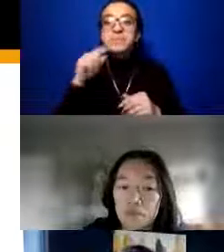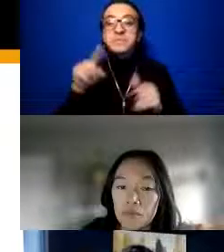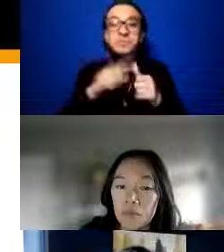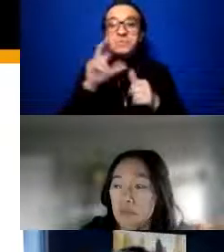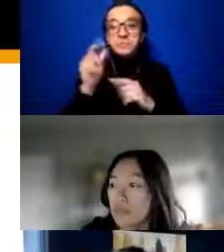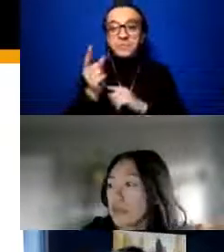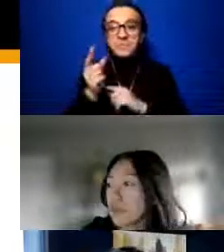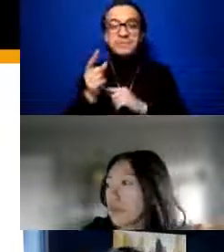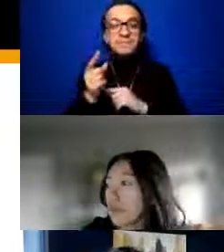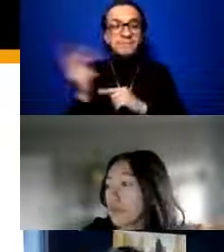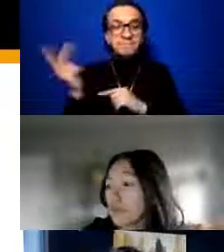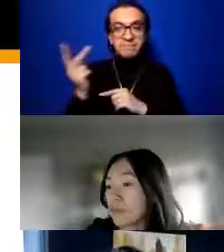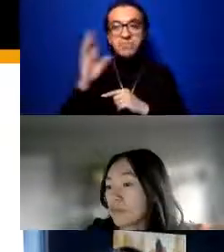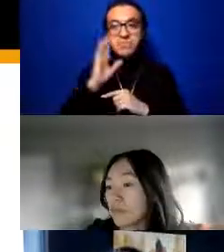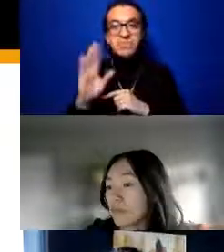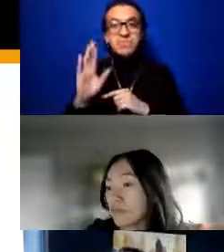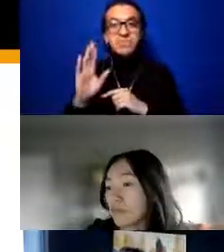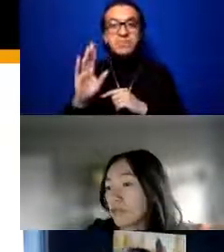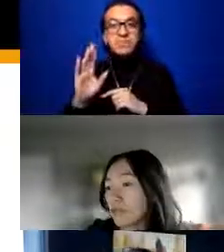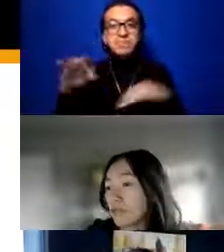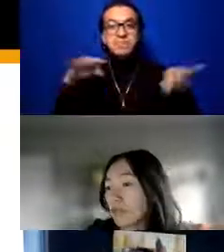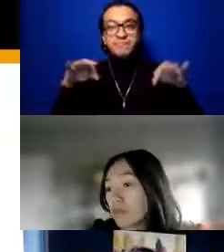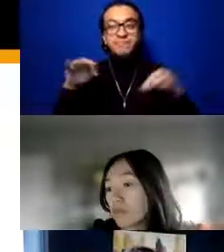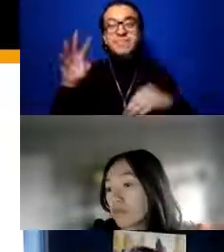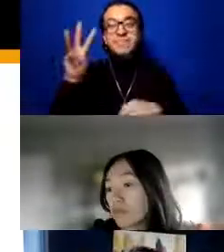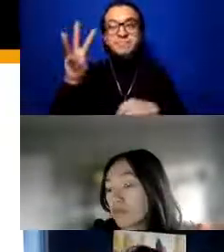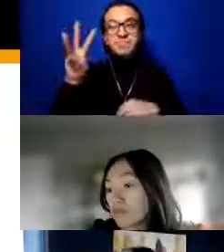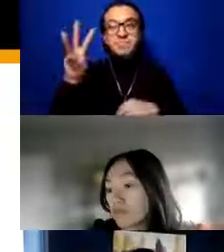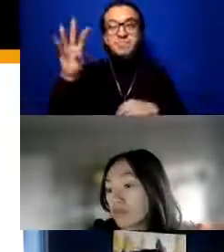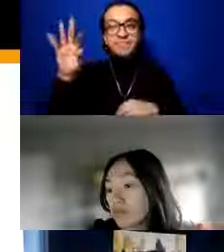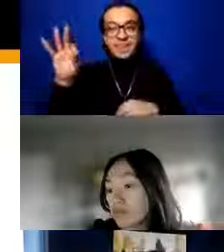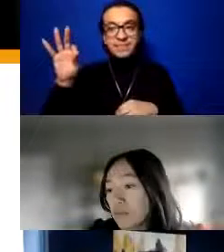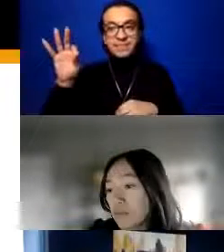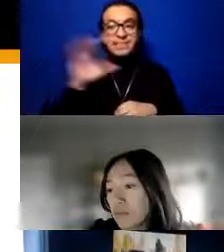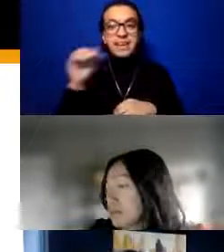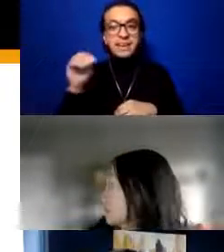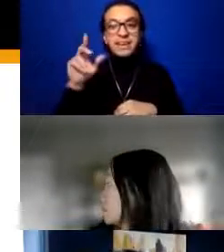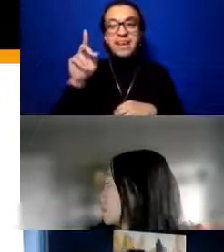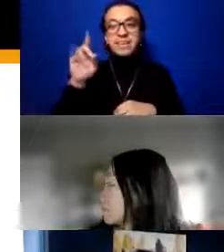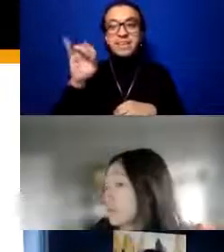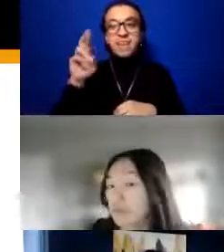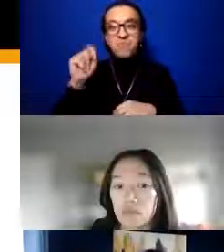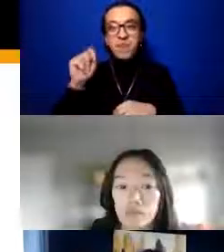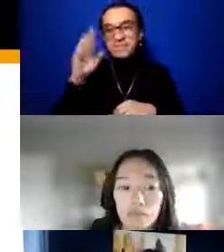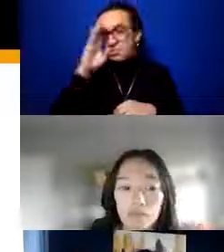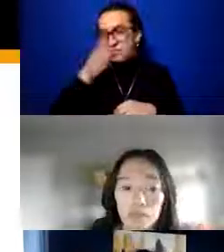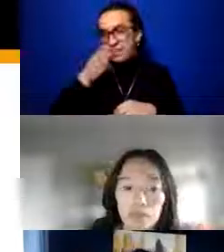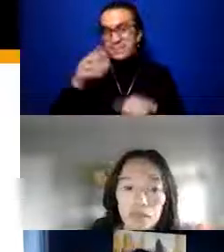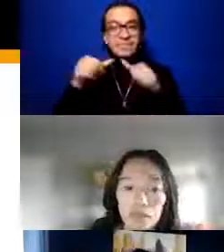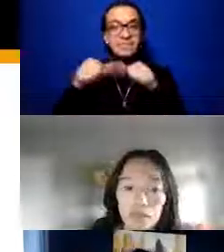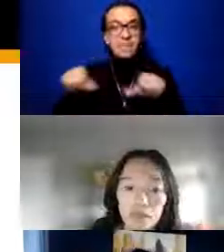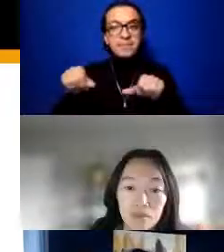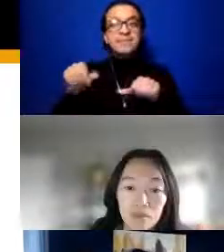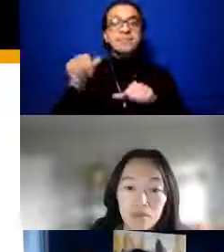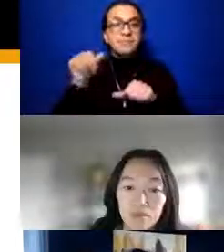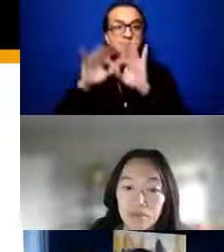she and I will be going over the W-9 and direct deposit forms. And then after that, we'll hand it off to